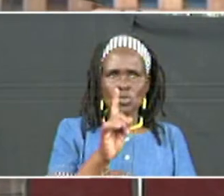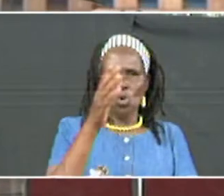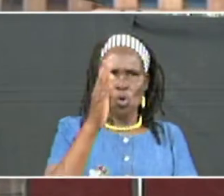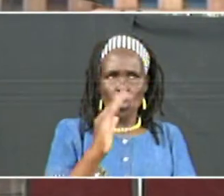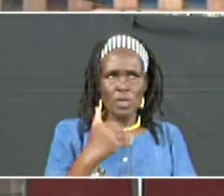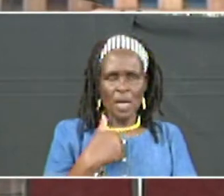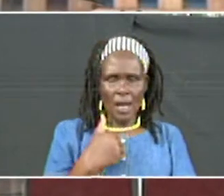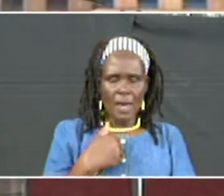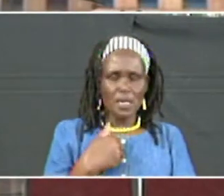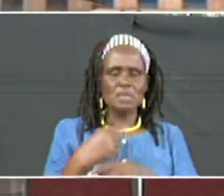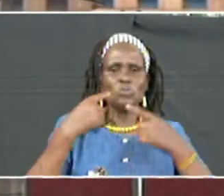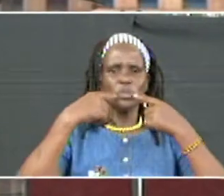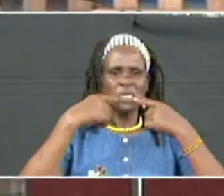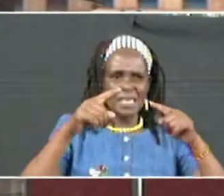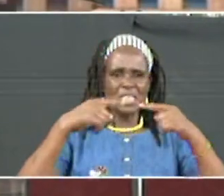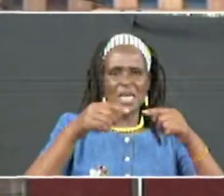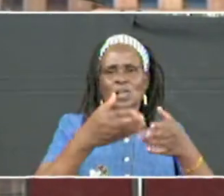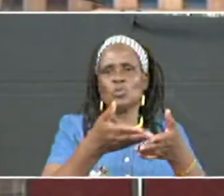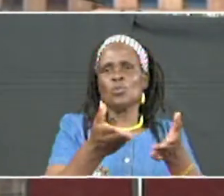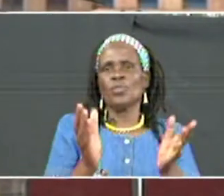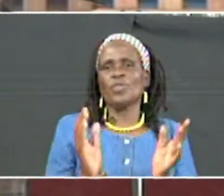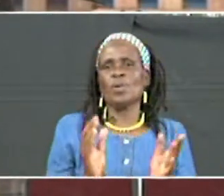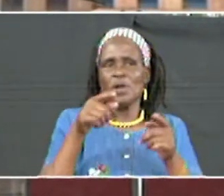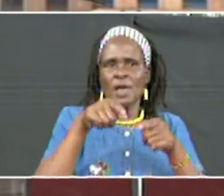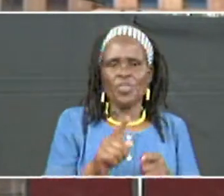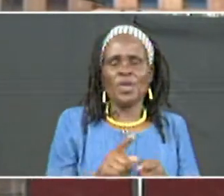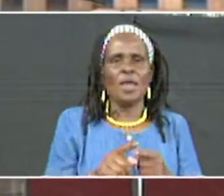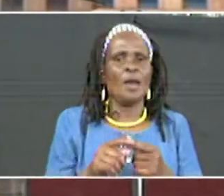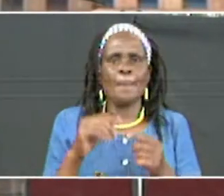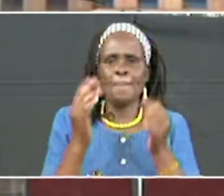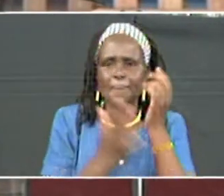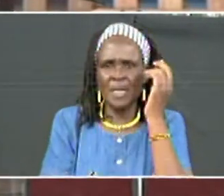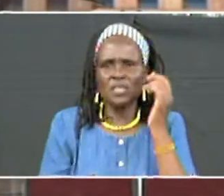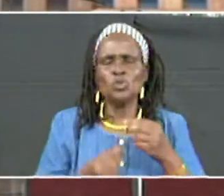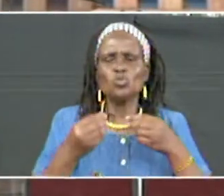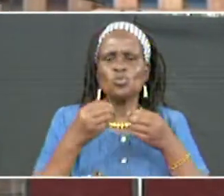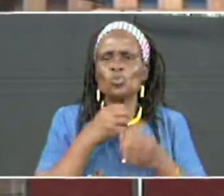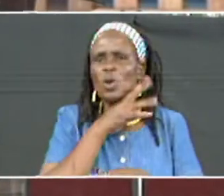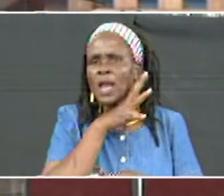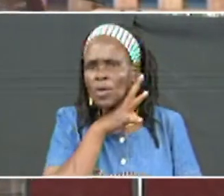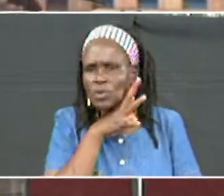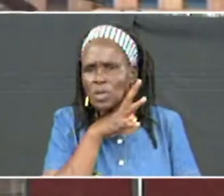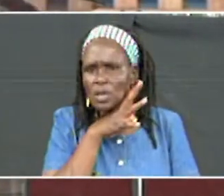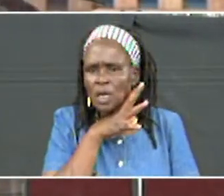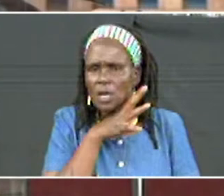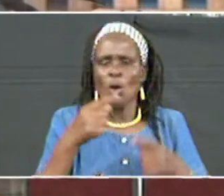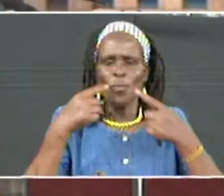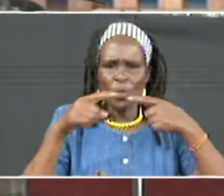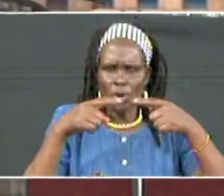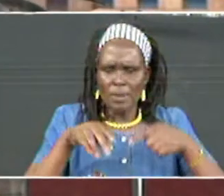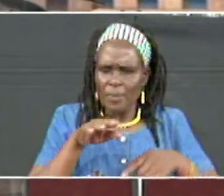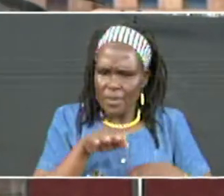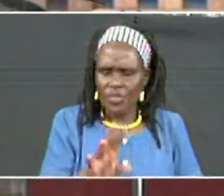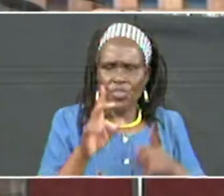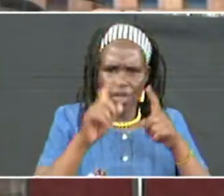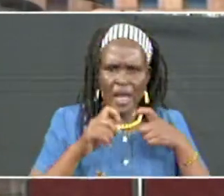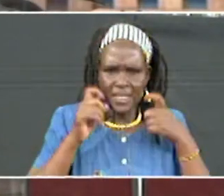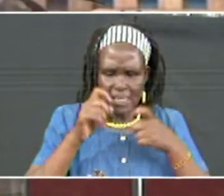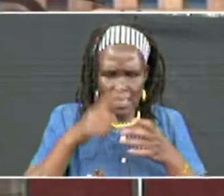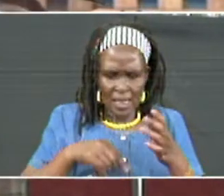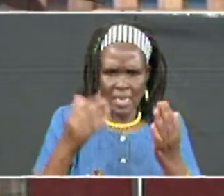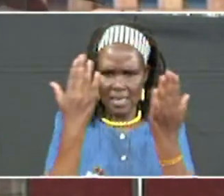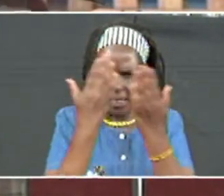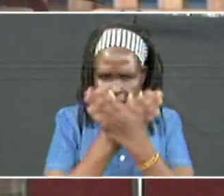to declare to them their transgression, to loudly proclaim their sin that hindered them from truly